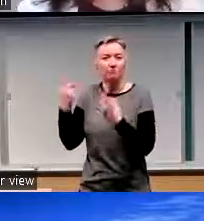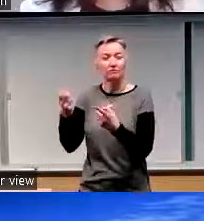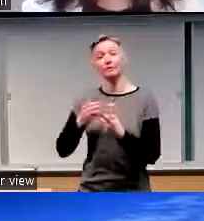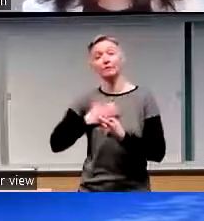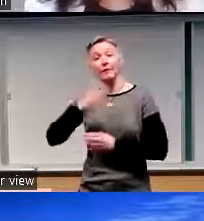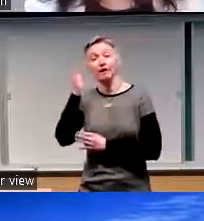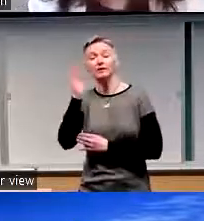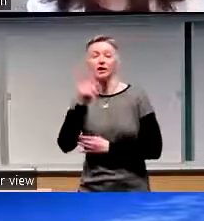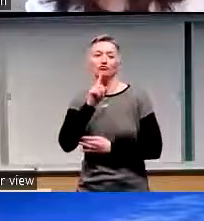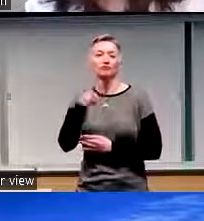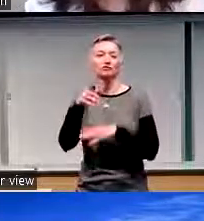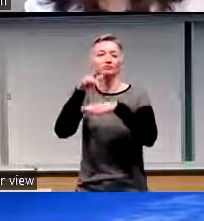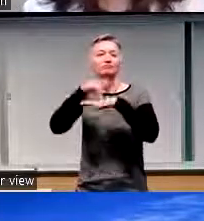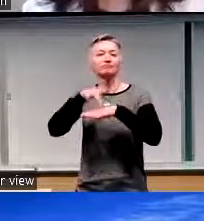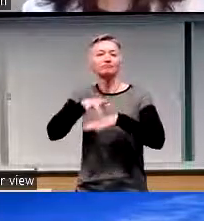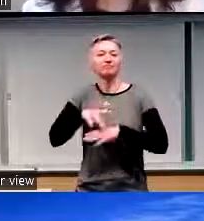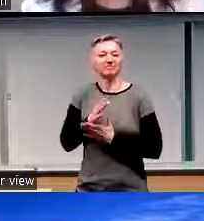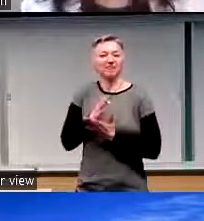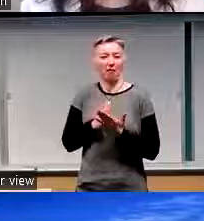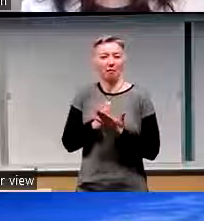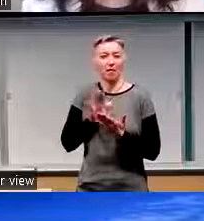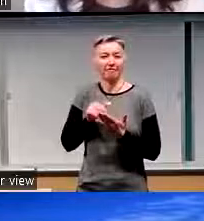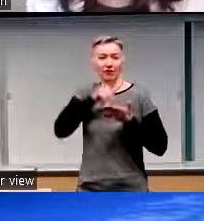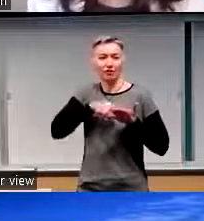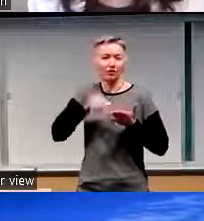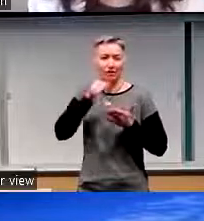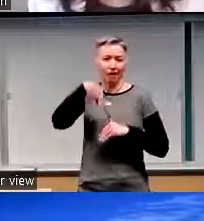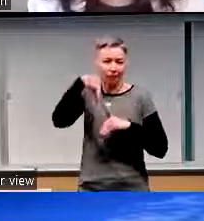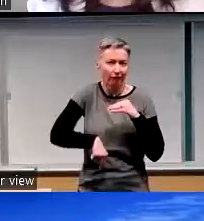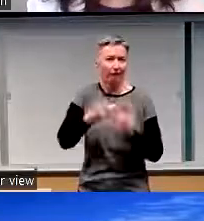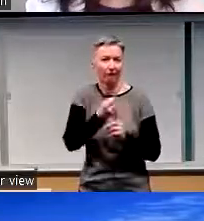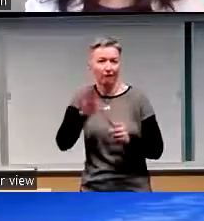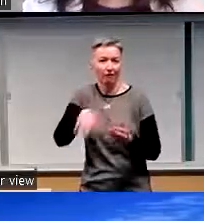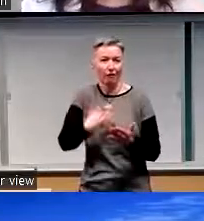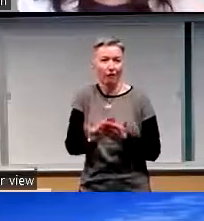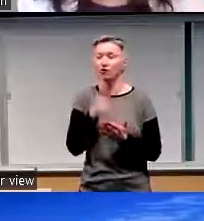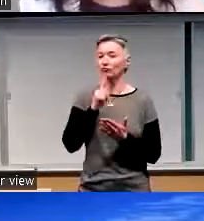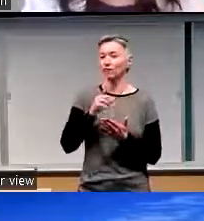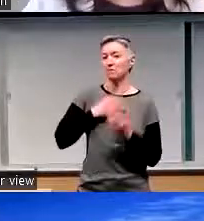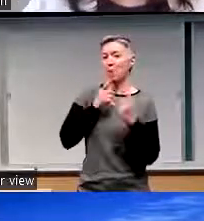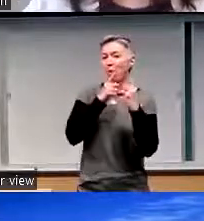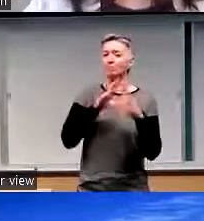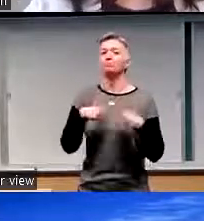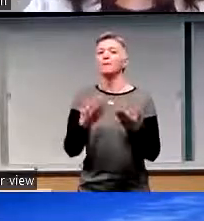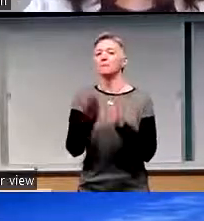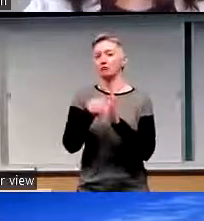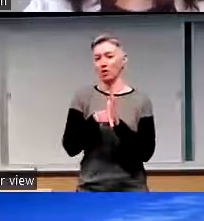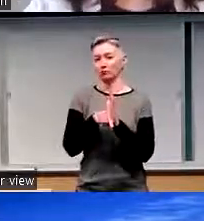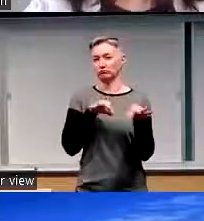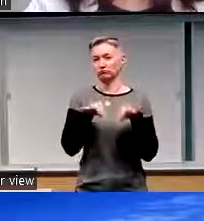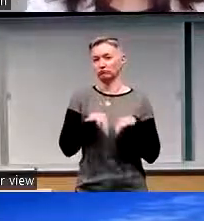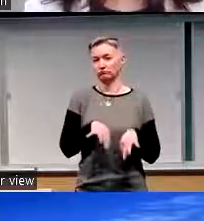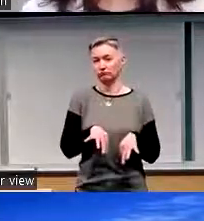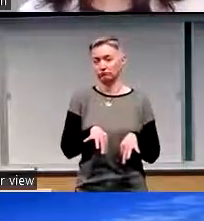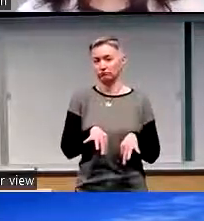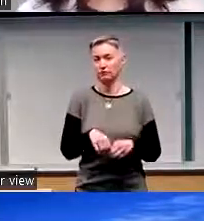touch on a small portion of that research to provide a bit of background. And using a